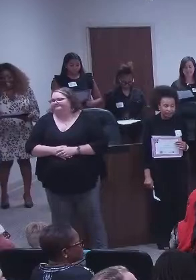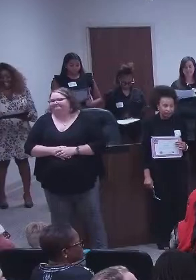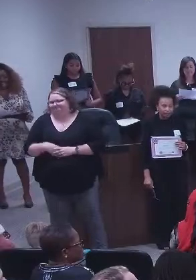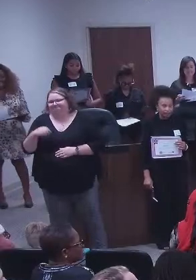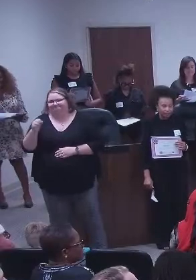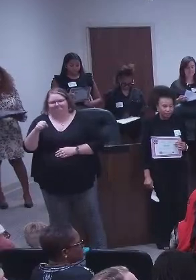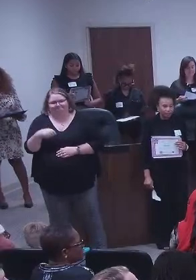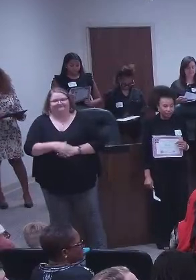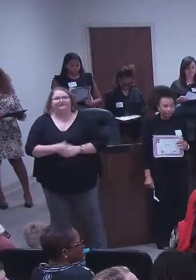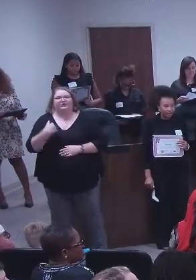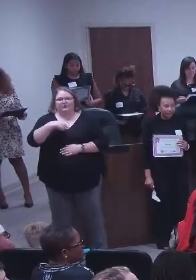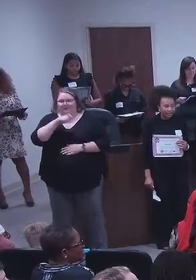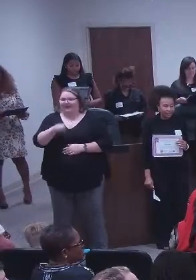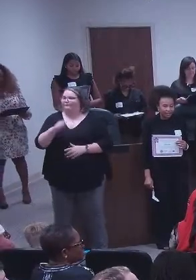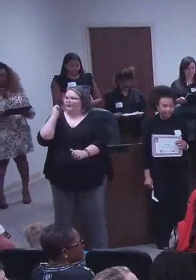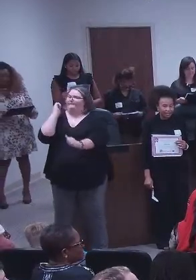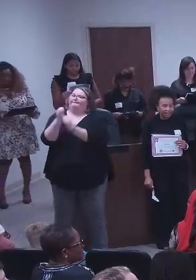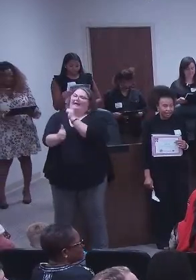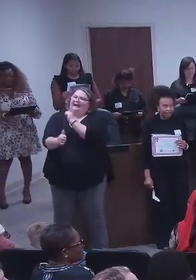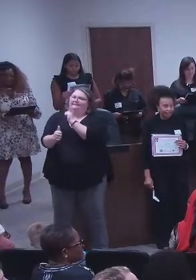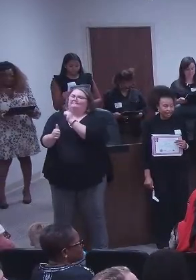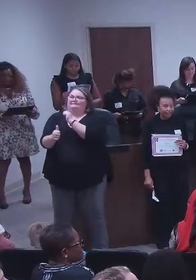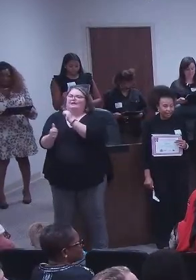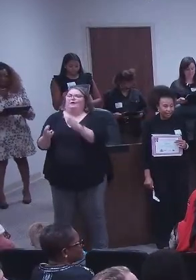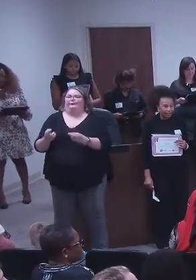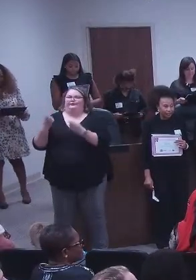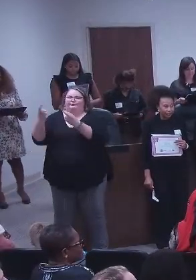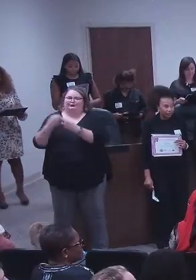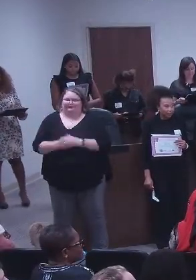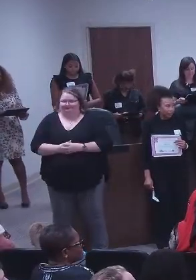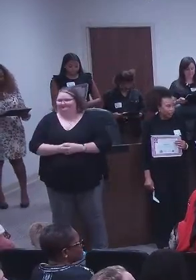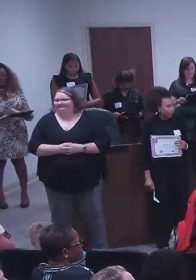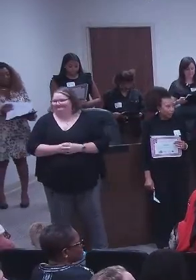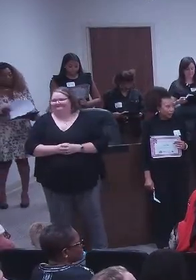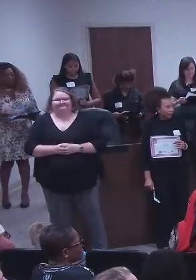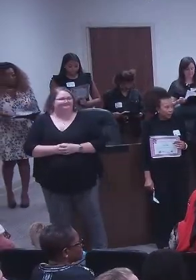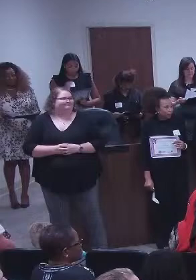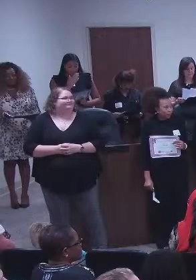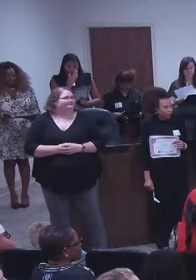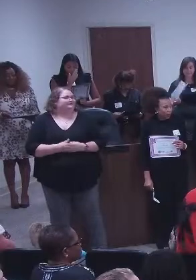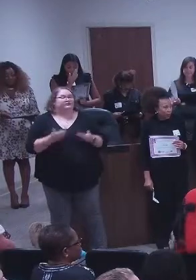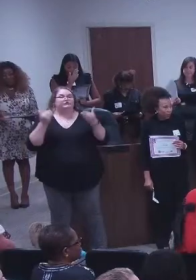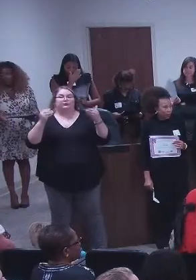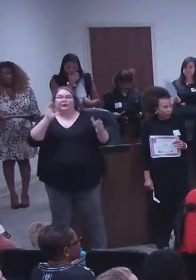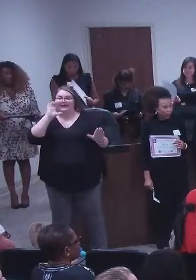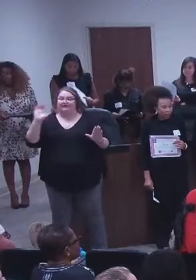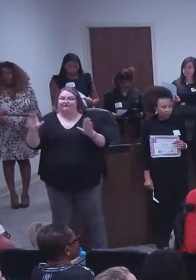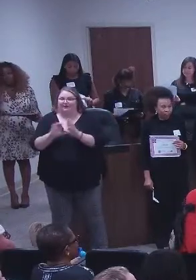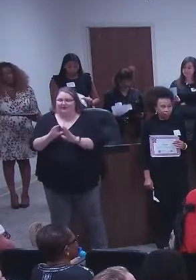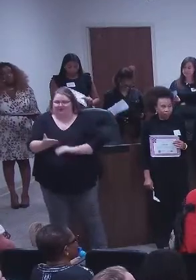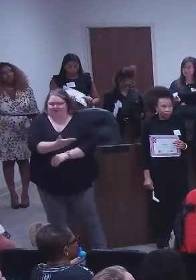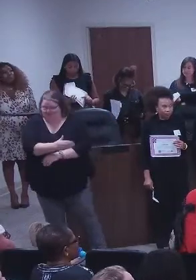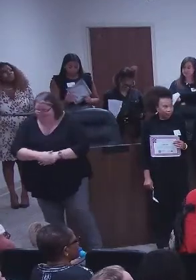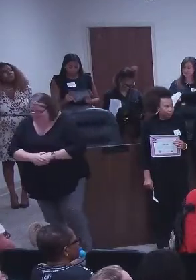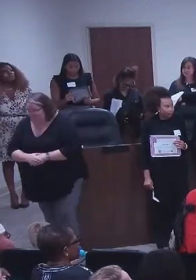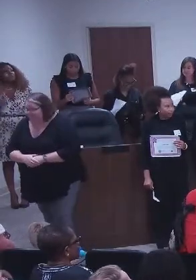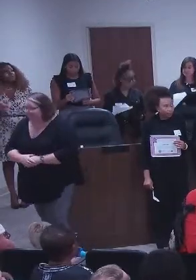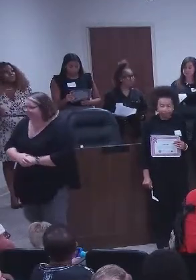Yes, we need to pass the resolution, first and foremost. All right, let's get a photo, and then we'll do that.